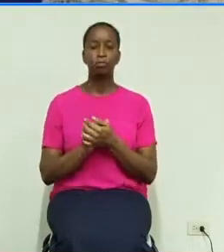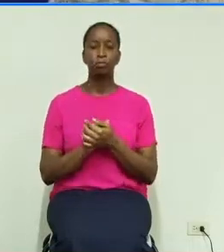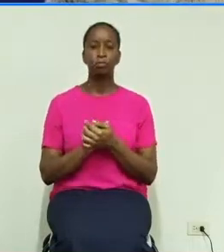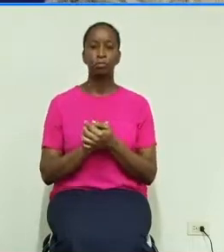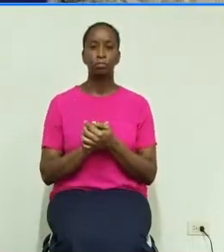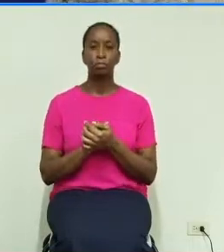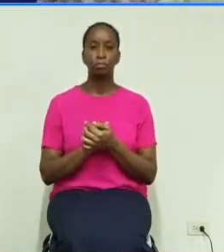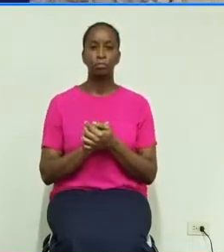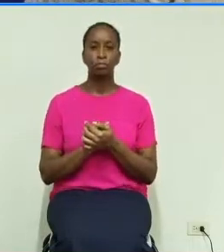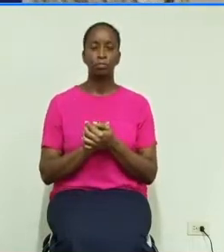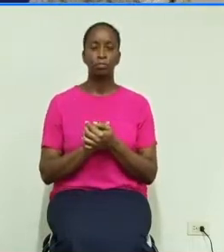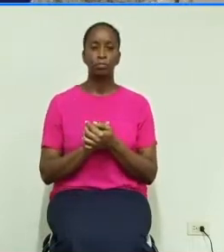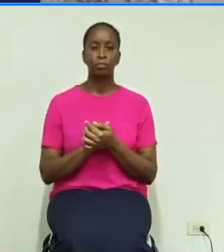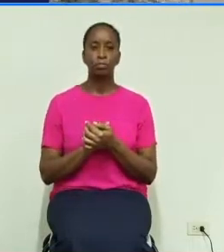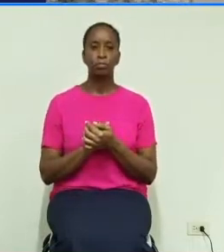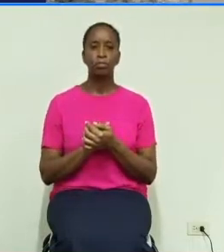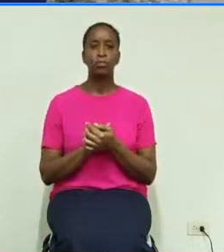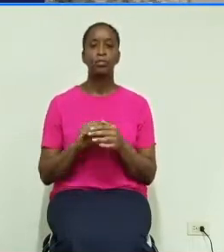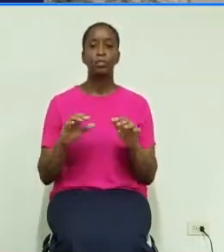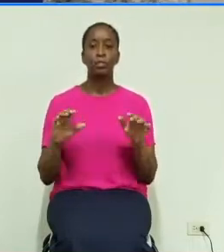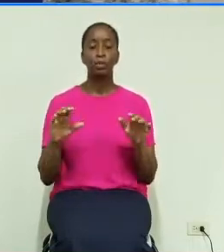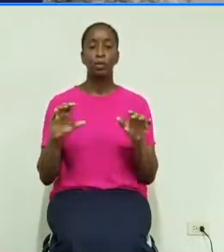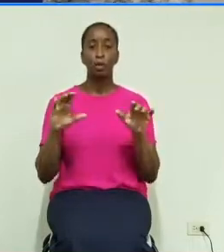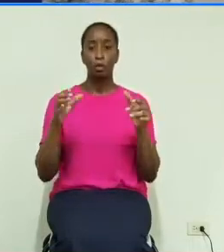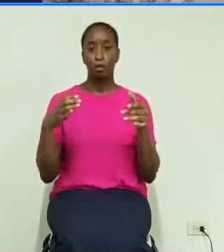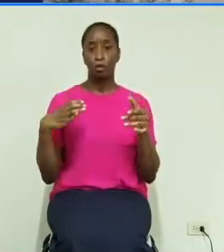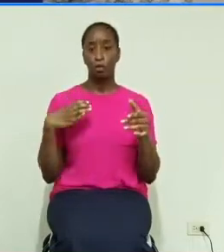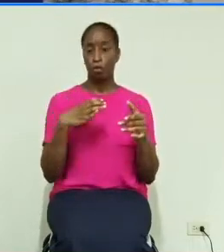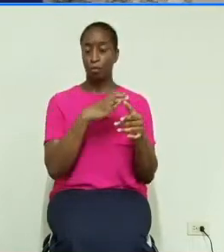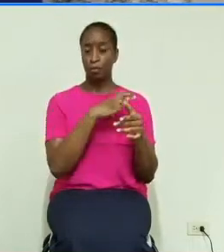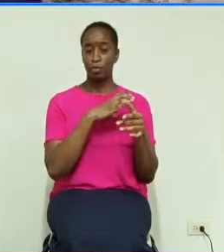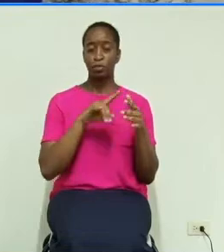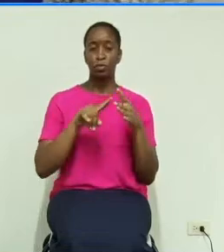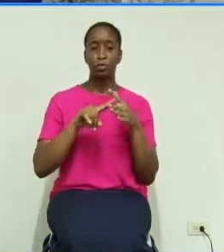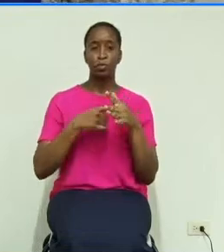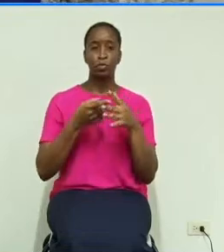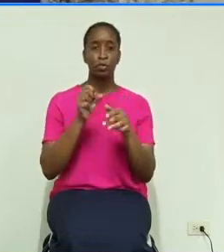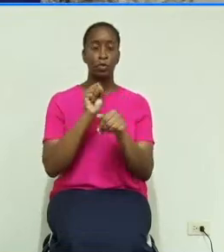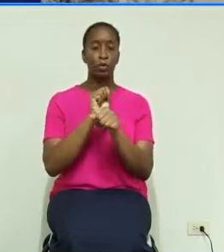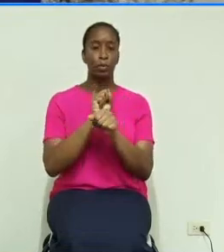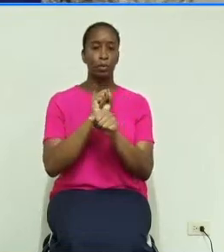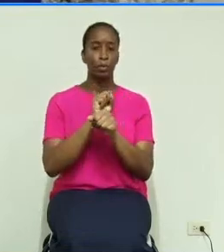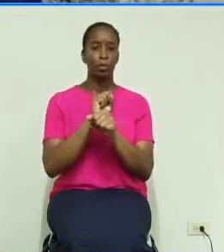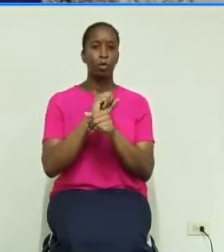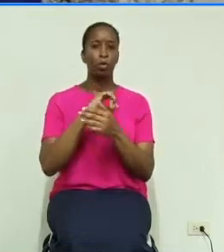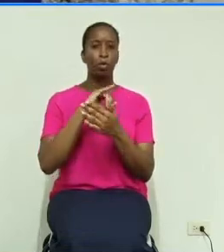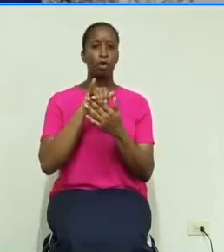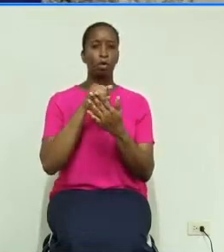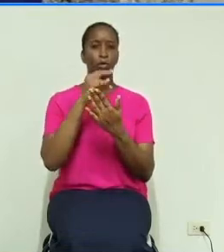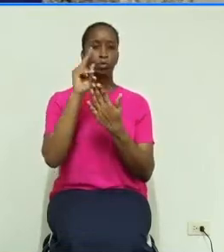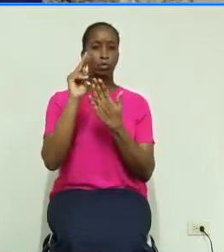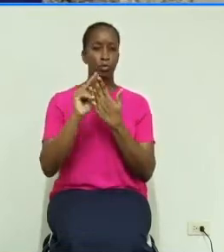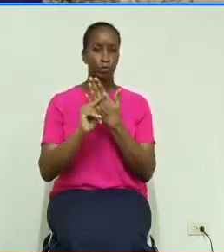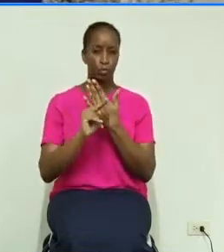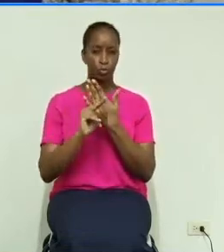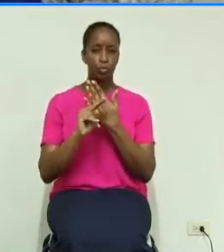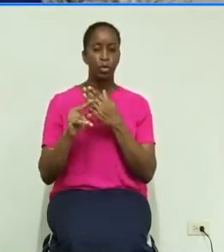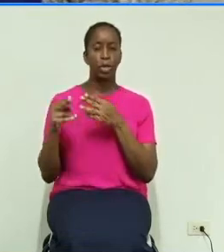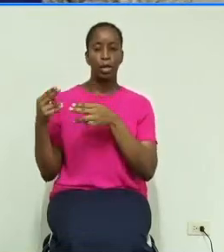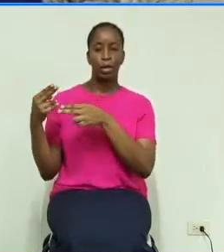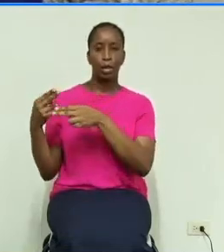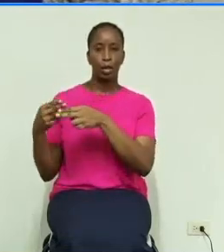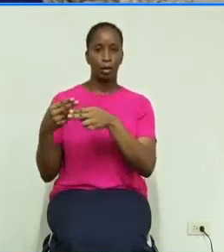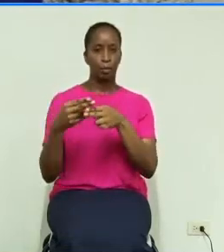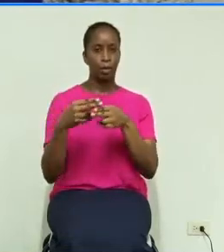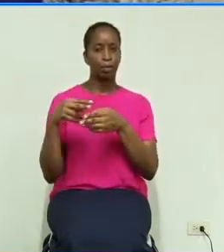June, and I'm going to ask them to stand when I call their names and just sort of look around so that you can see who they are, because I don't